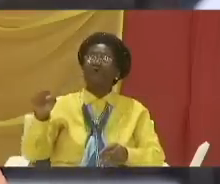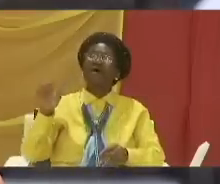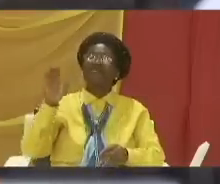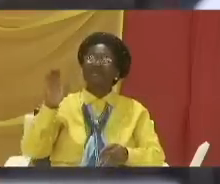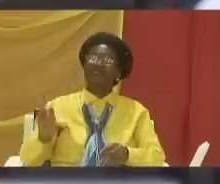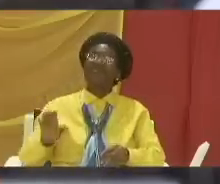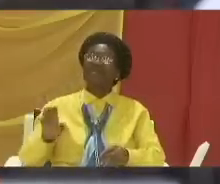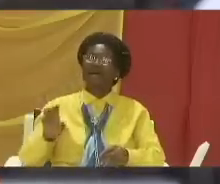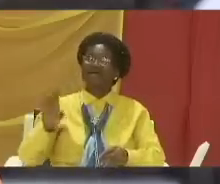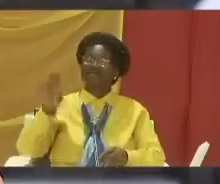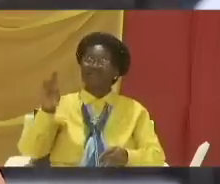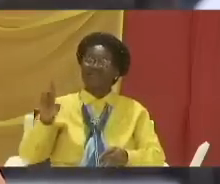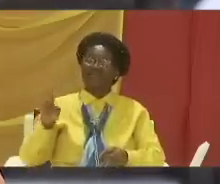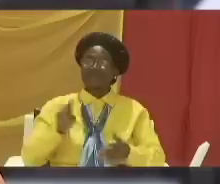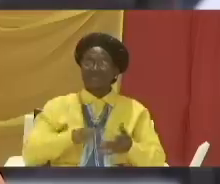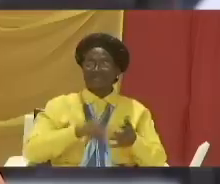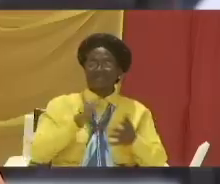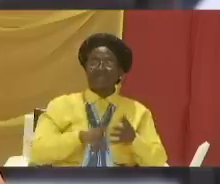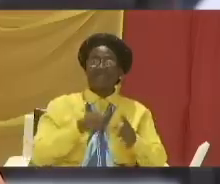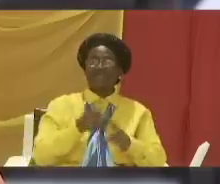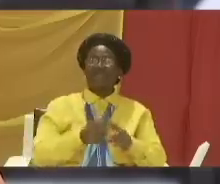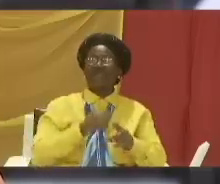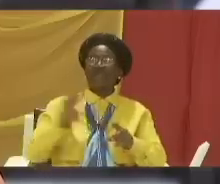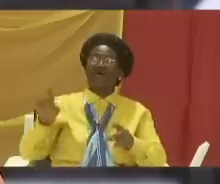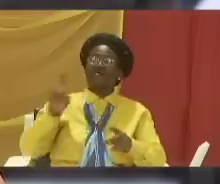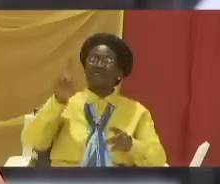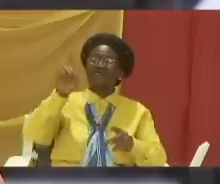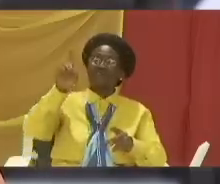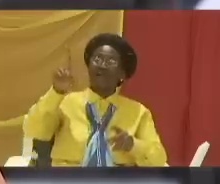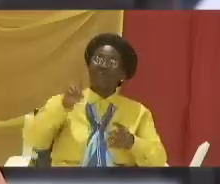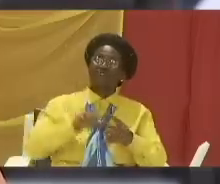You can read it from verse 1 to 12.